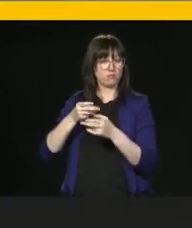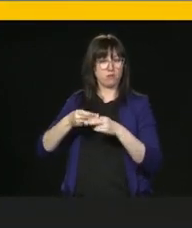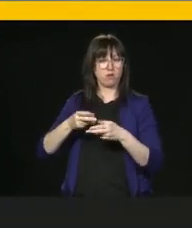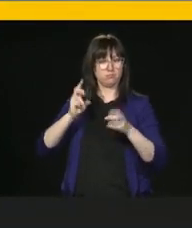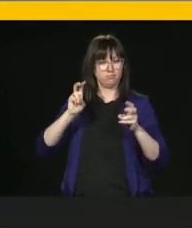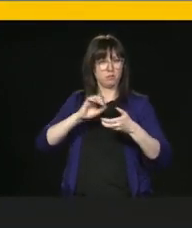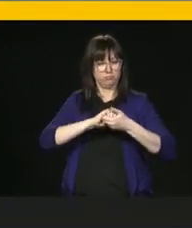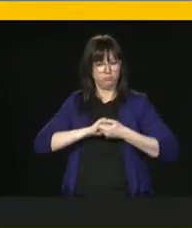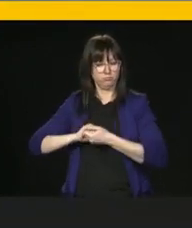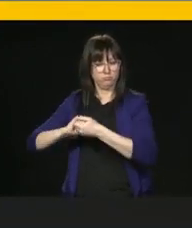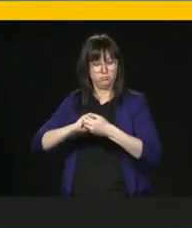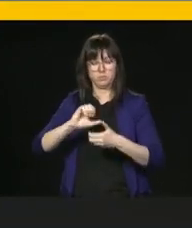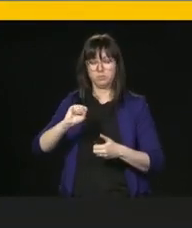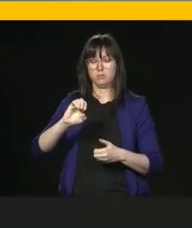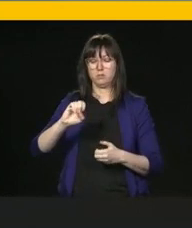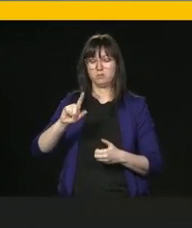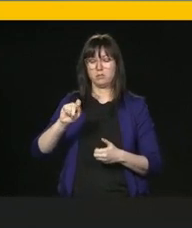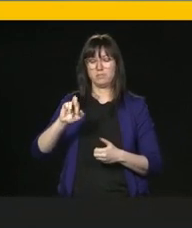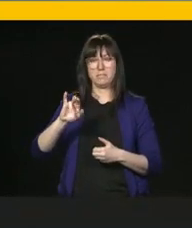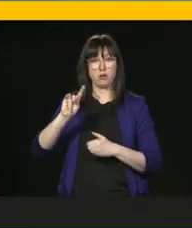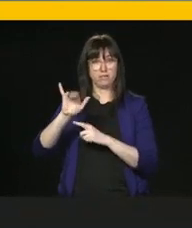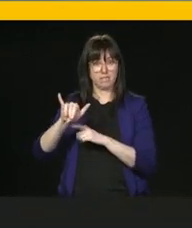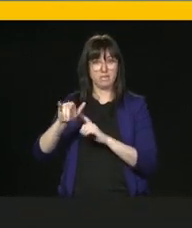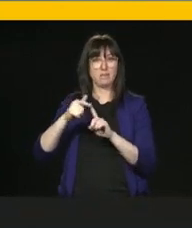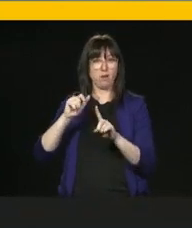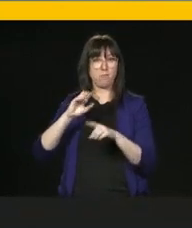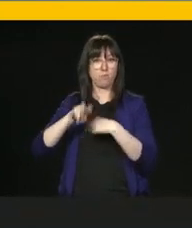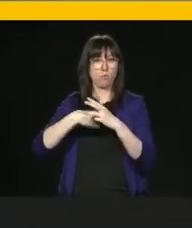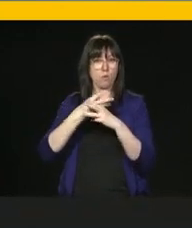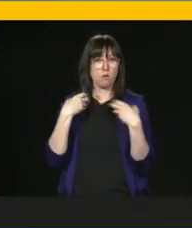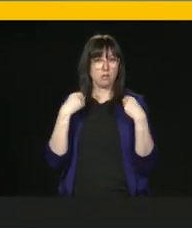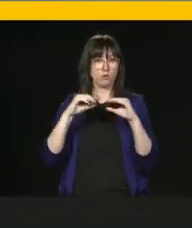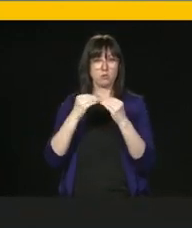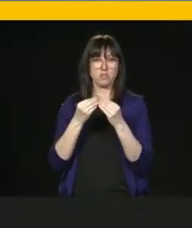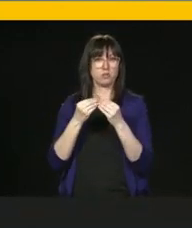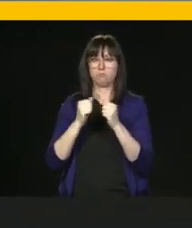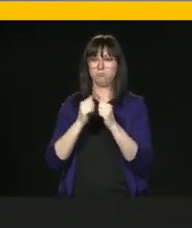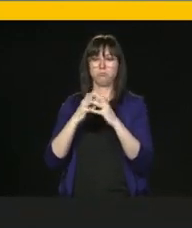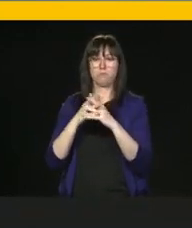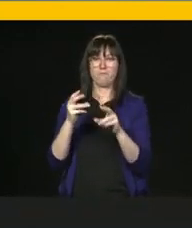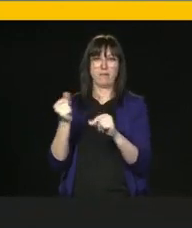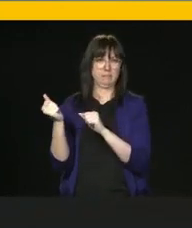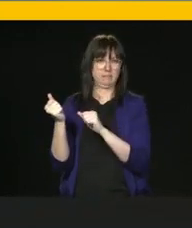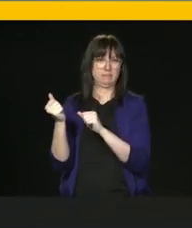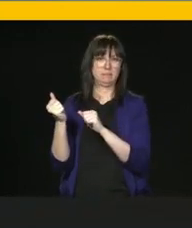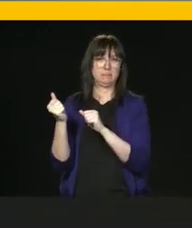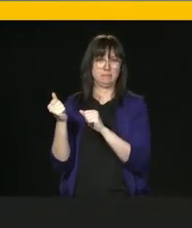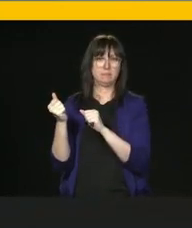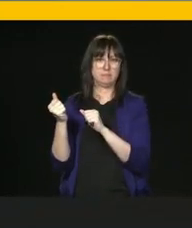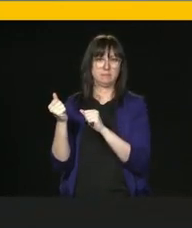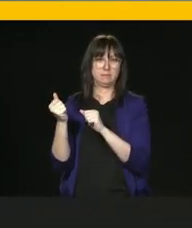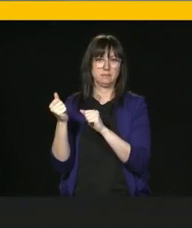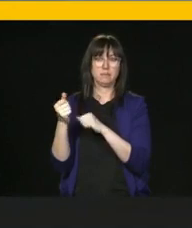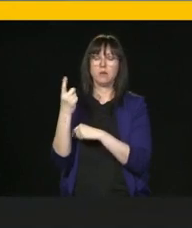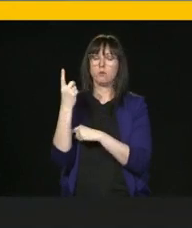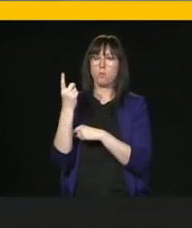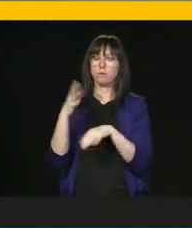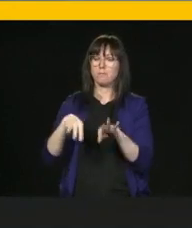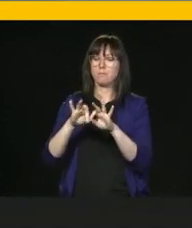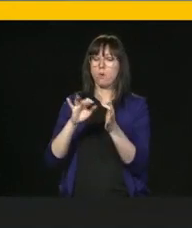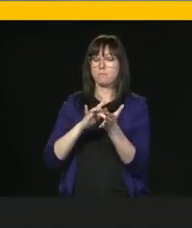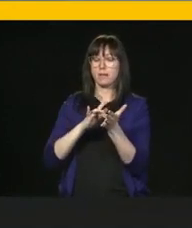WHO, was stood up really, really fast. And one of the key drugs that they will be doing